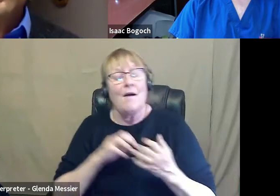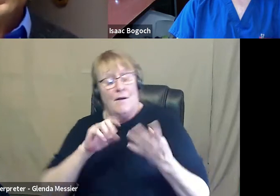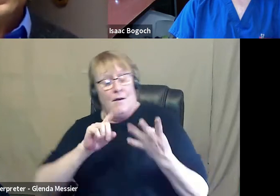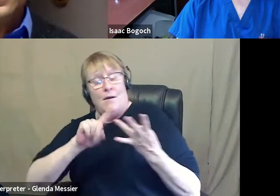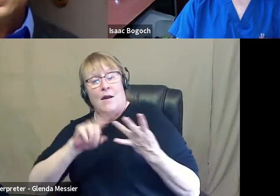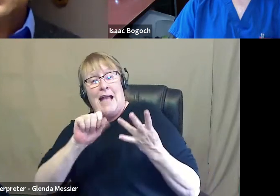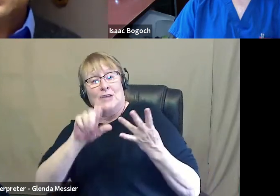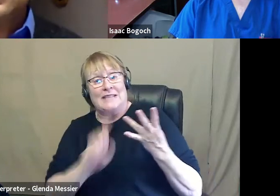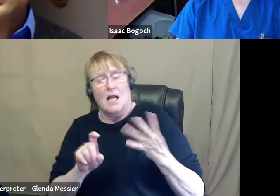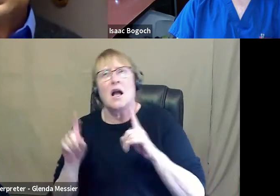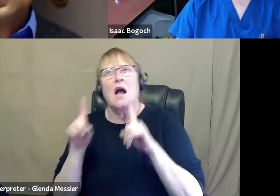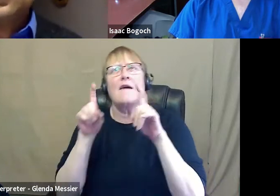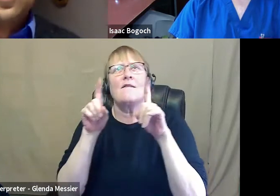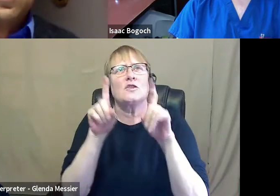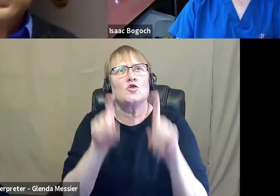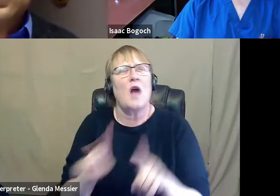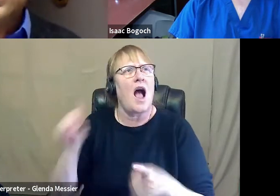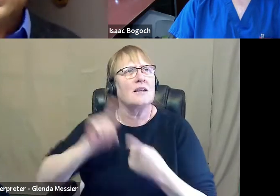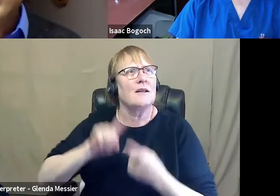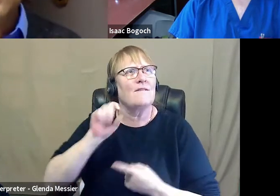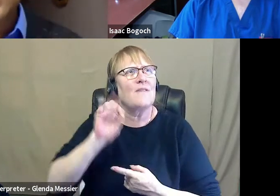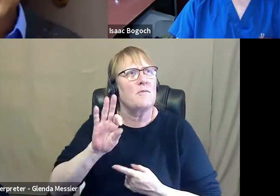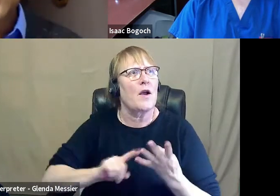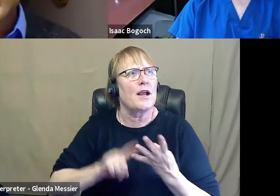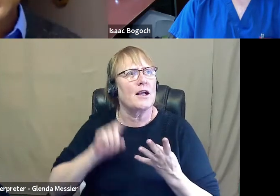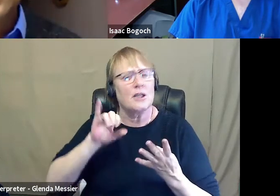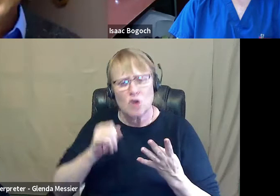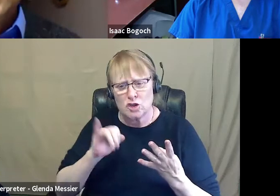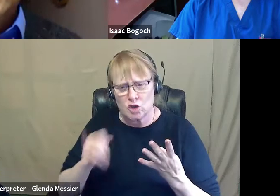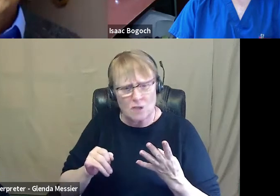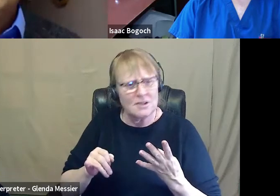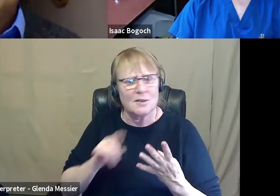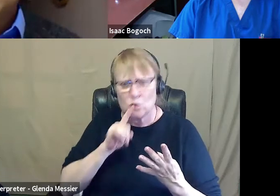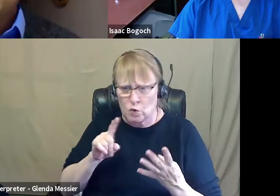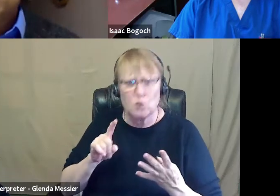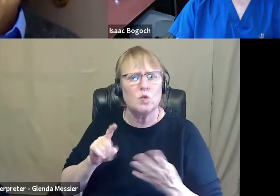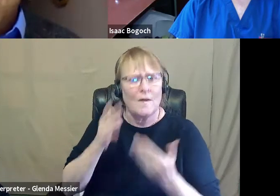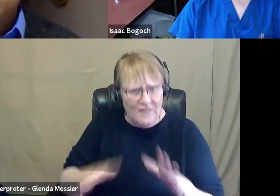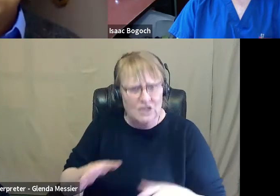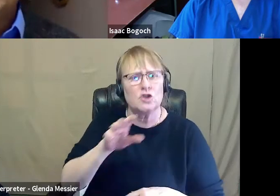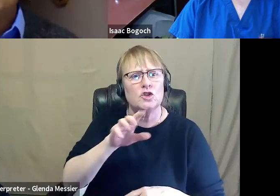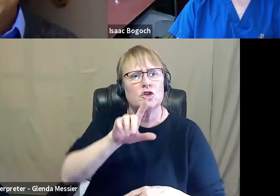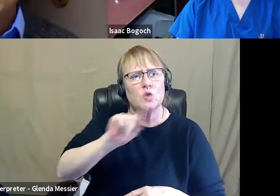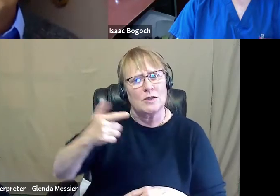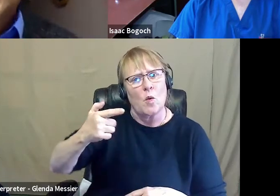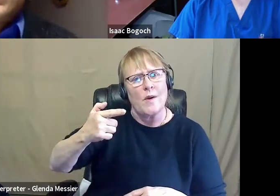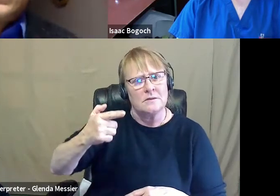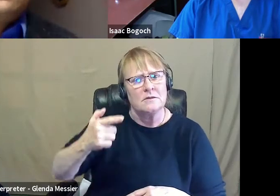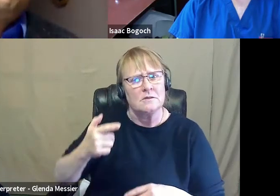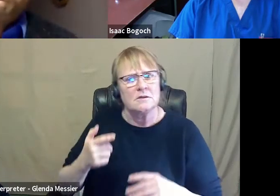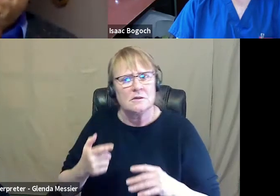up into February. The Johnson & Johnson trial also went into 2021. So it had a much higher rate of